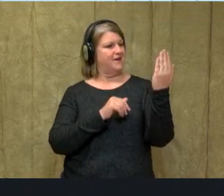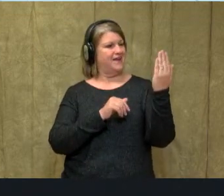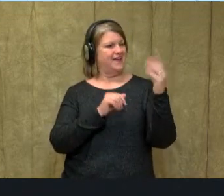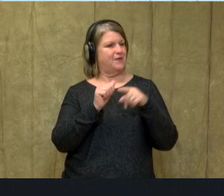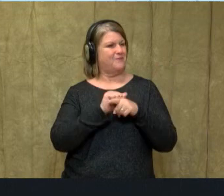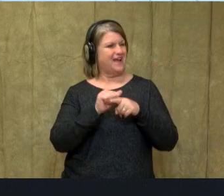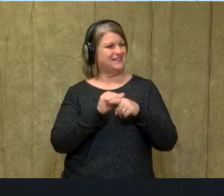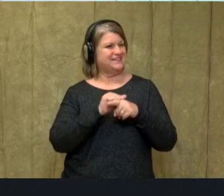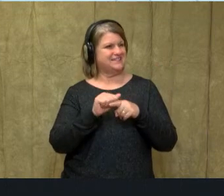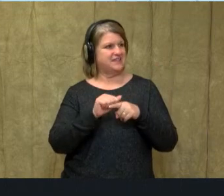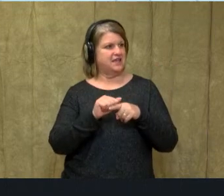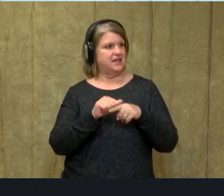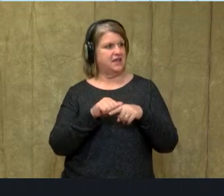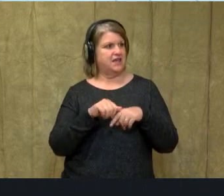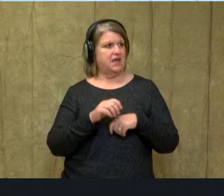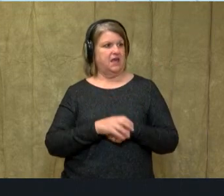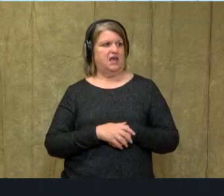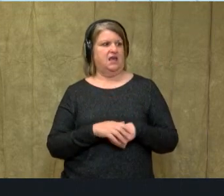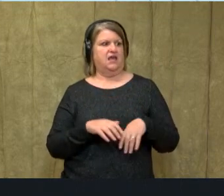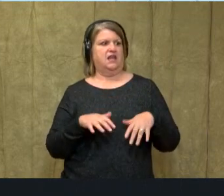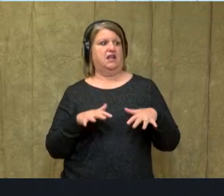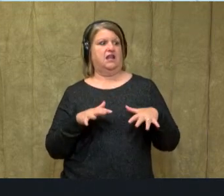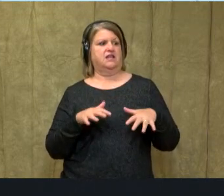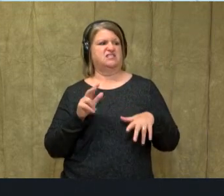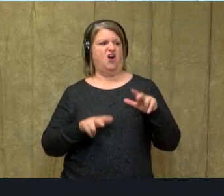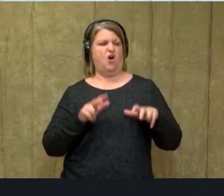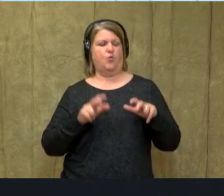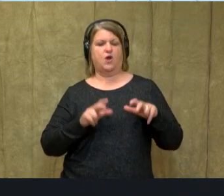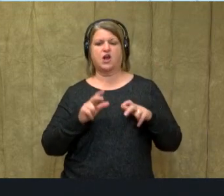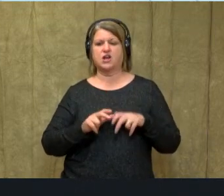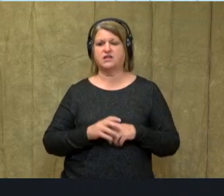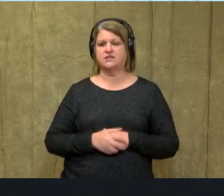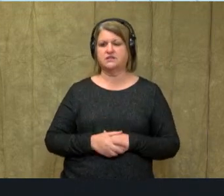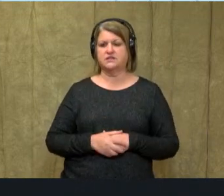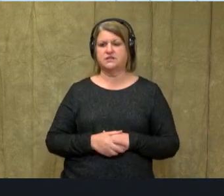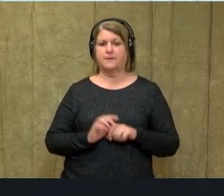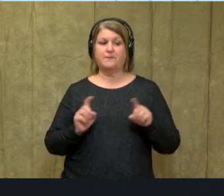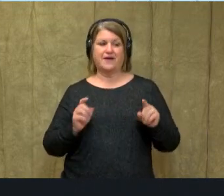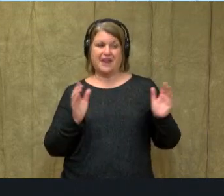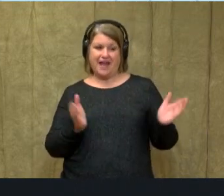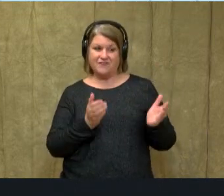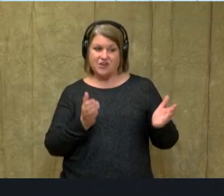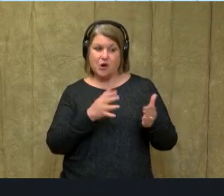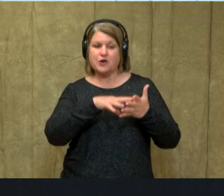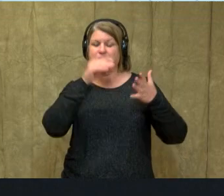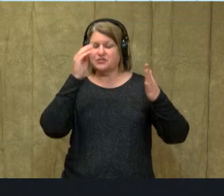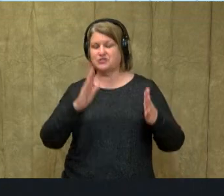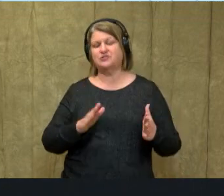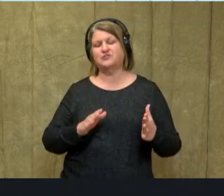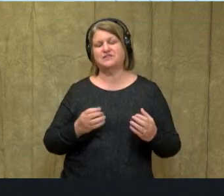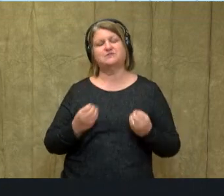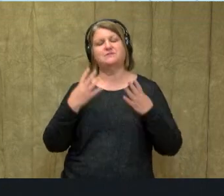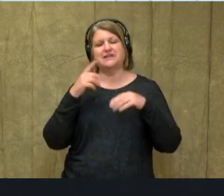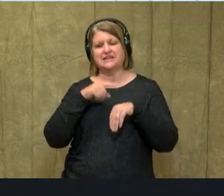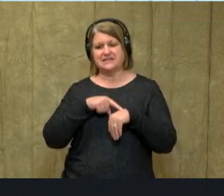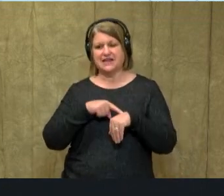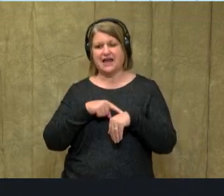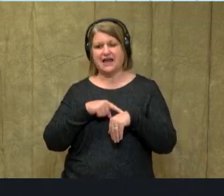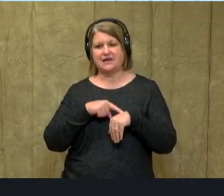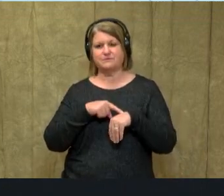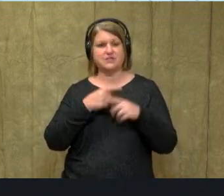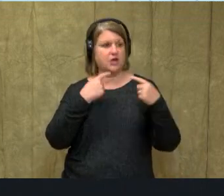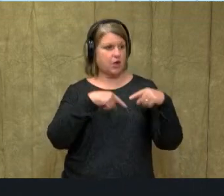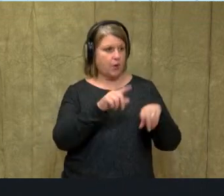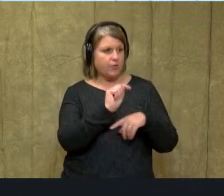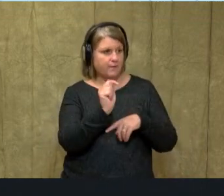It is unnerving, a little awkward at first, but I have encouraged students many times, go in the